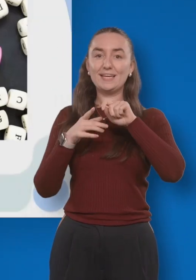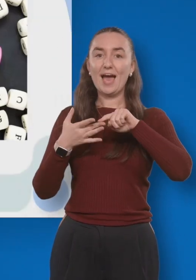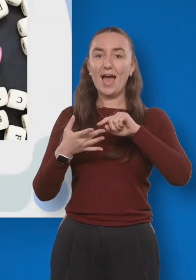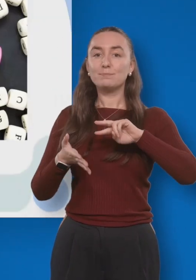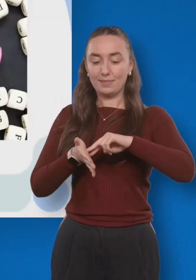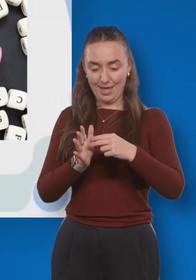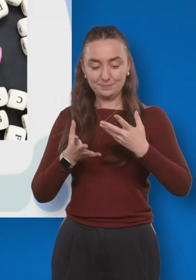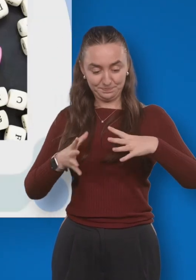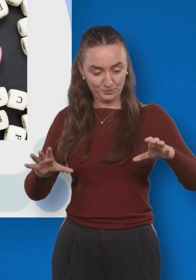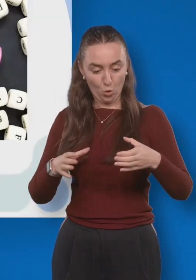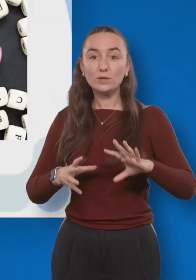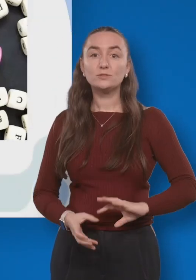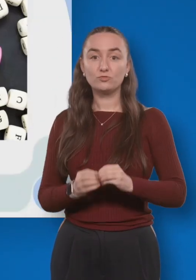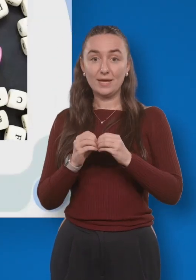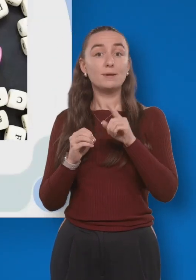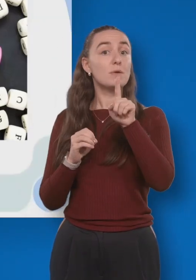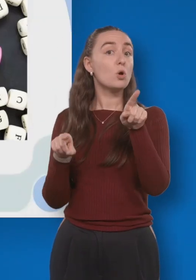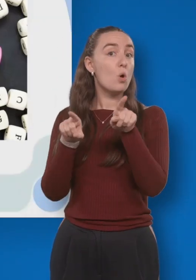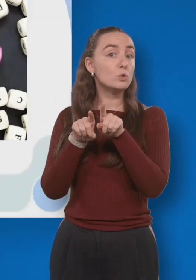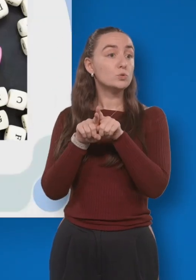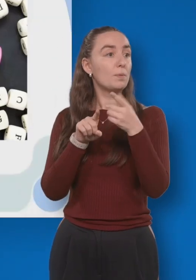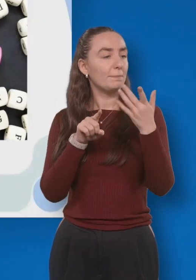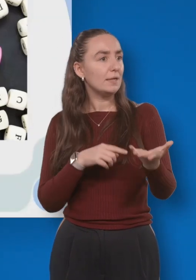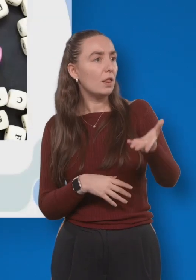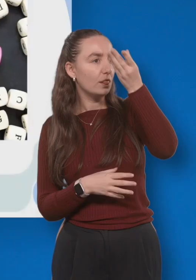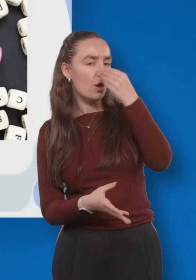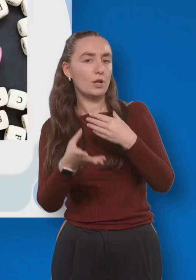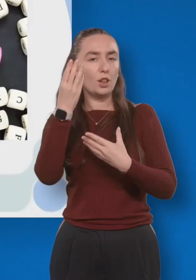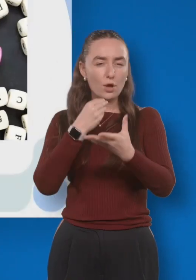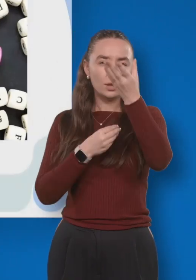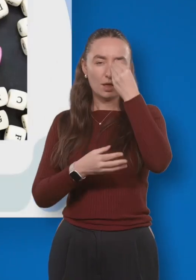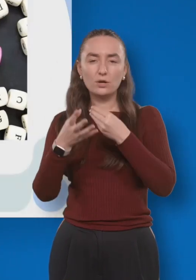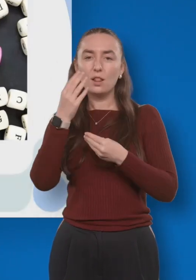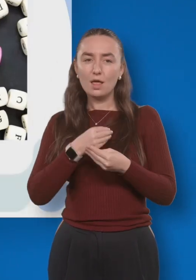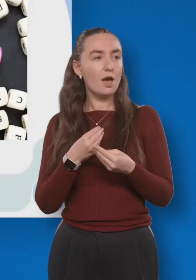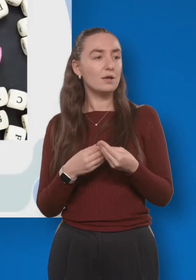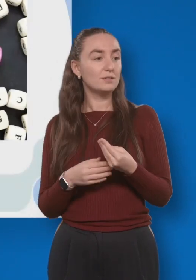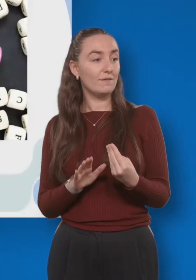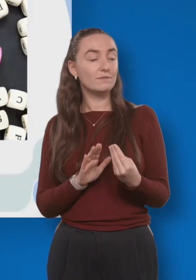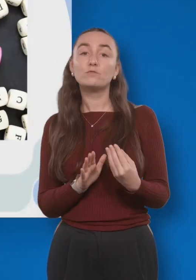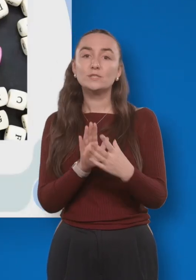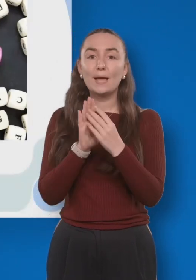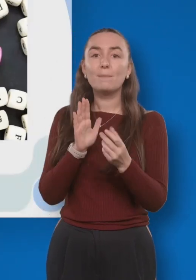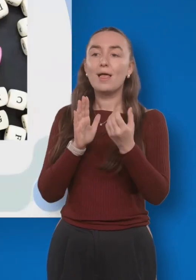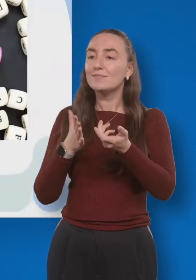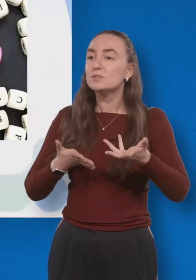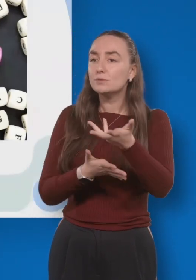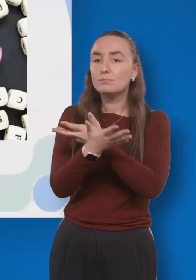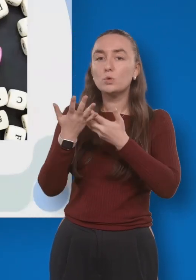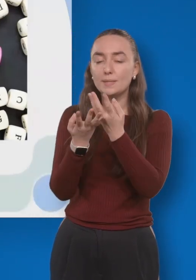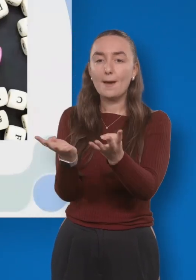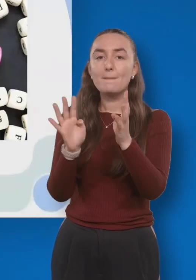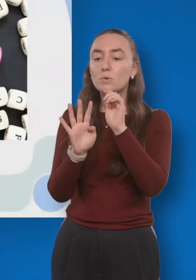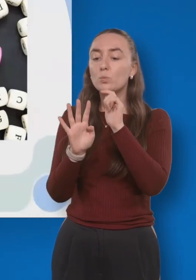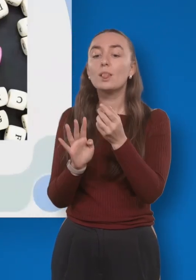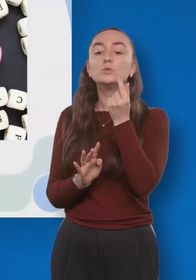the caucus, but we have learned lots of things along the way, like we're organising our own symposium coming up, and we'll share the details